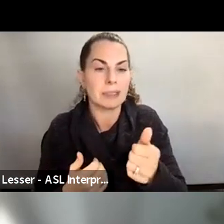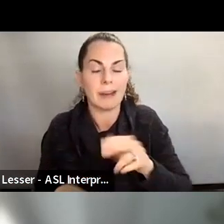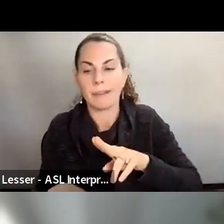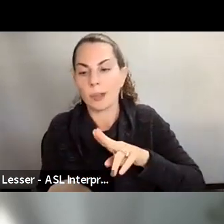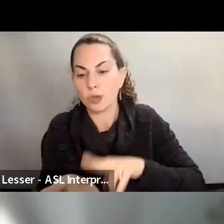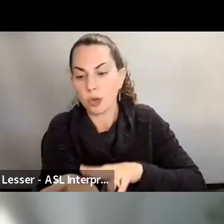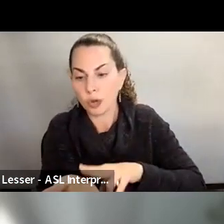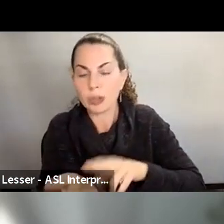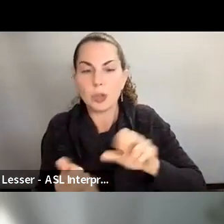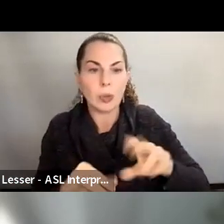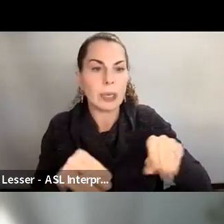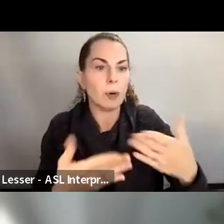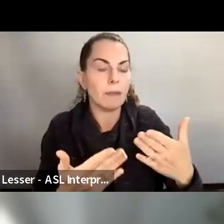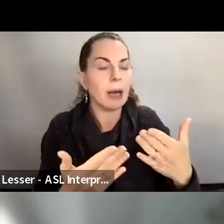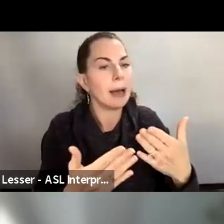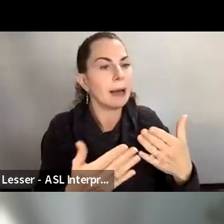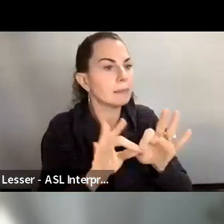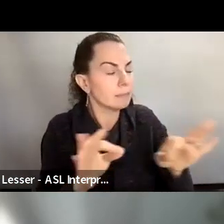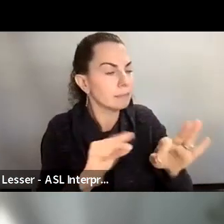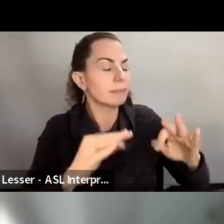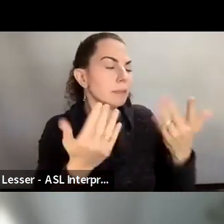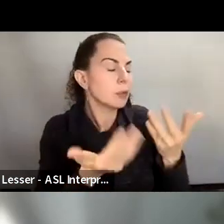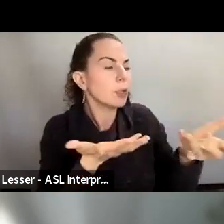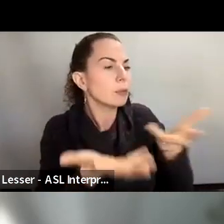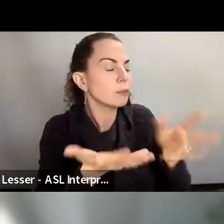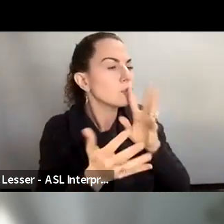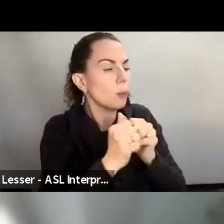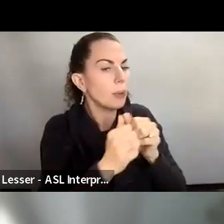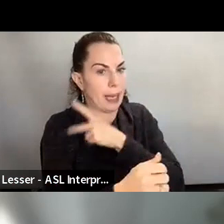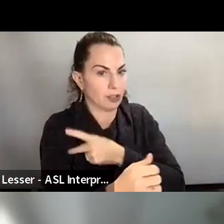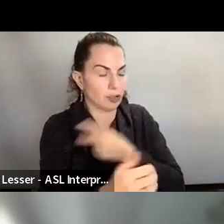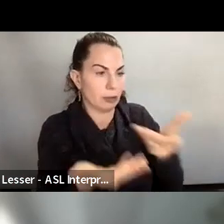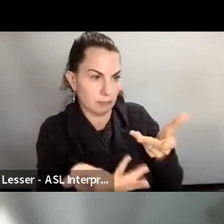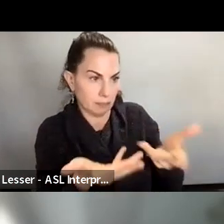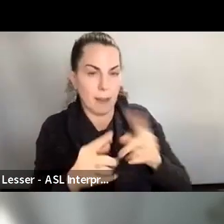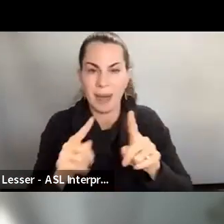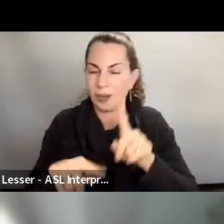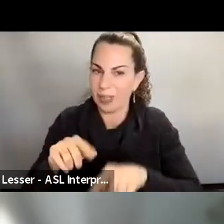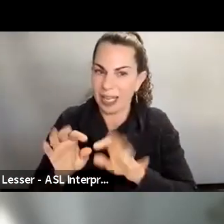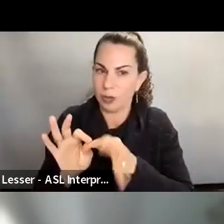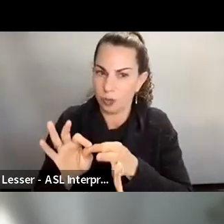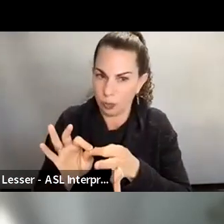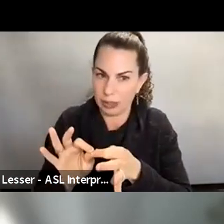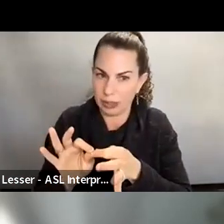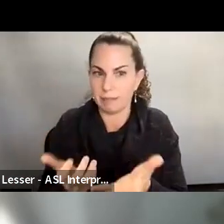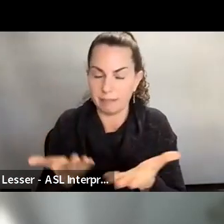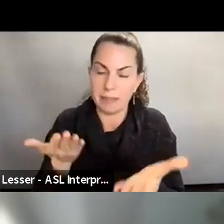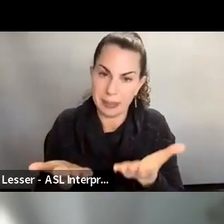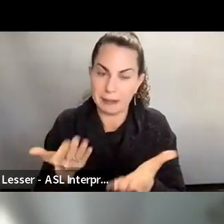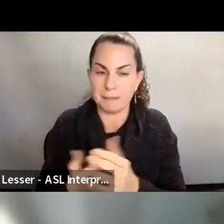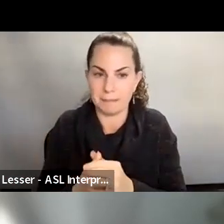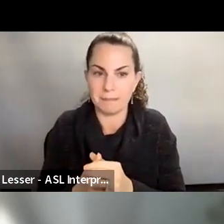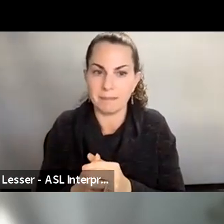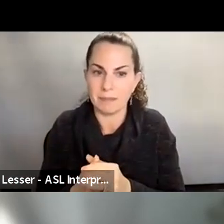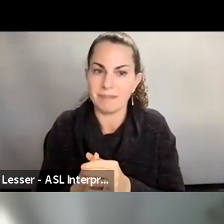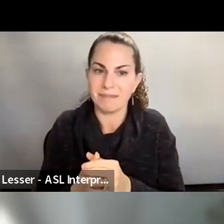care, they might not, be qualified in the interpreting skills that they would need to be qualified. So I'm